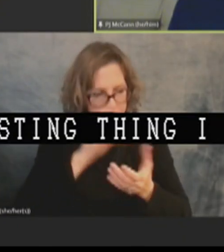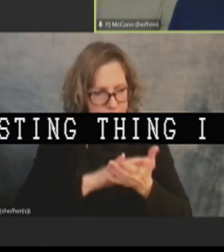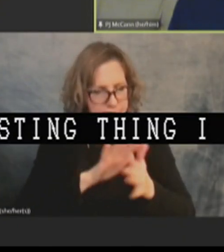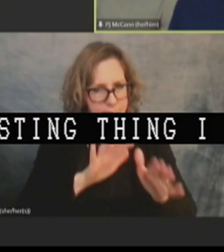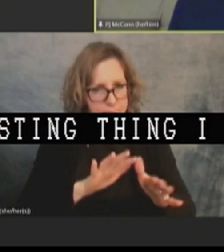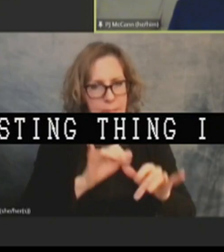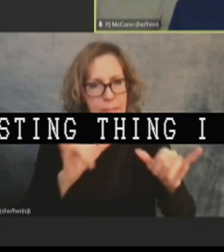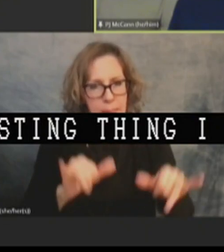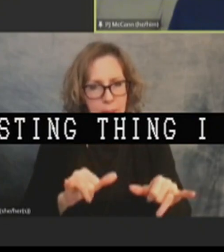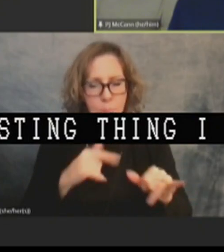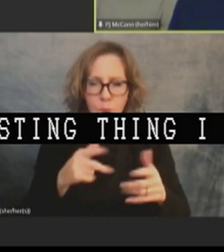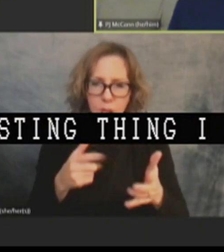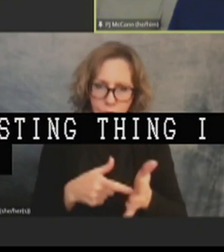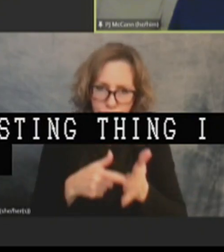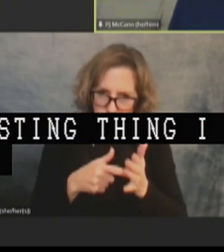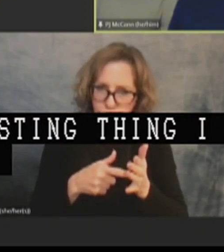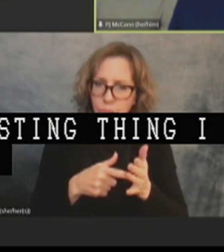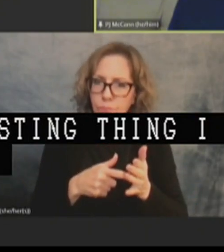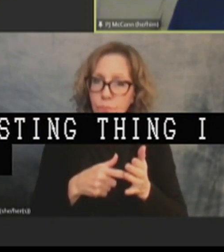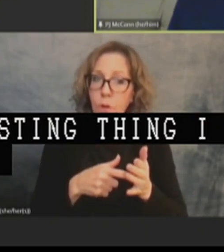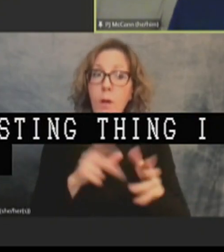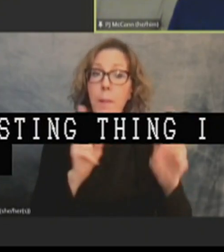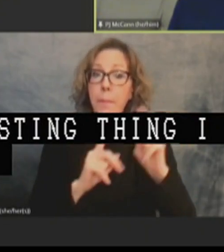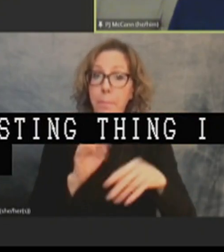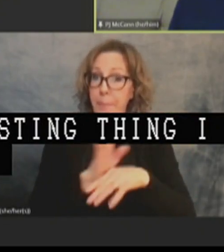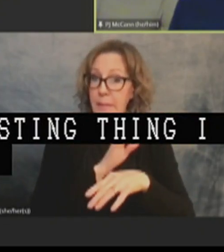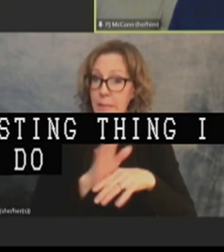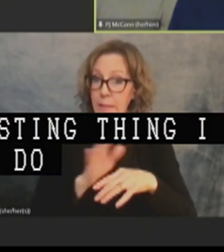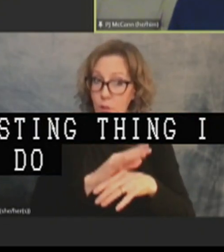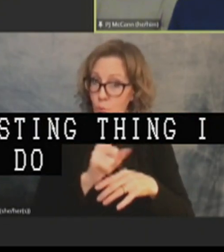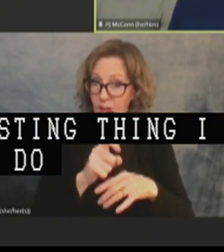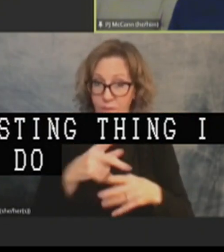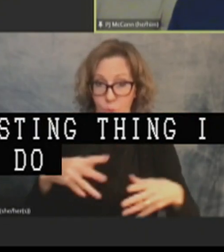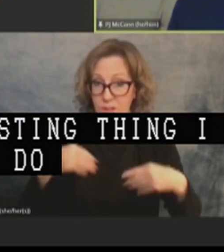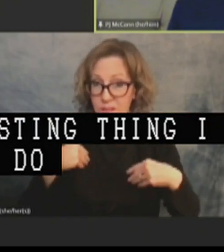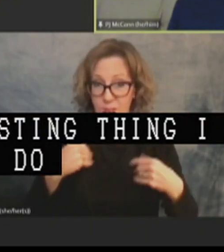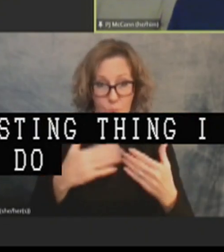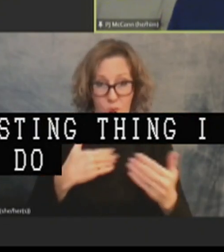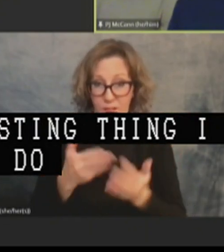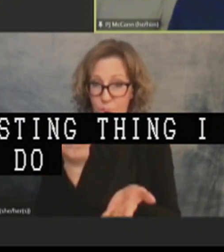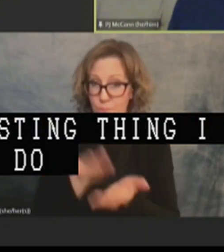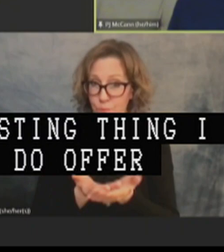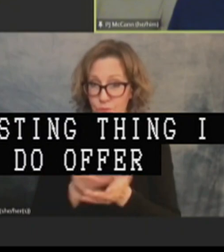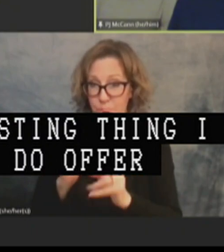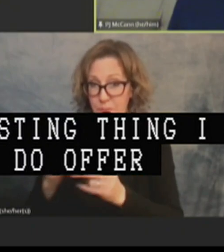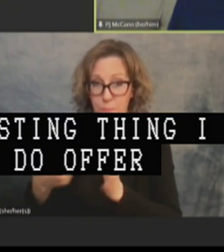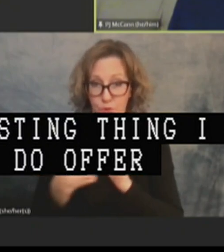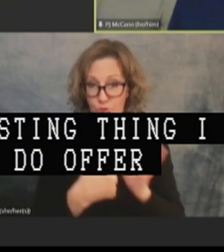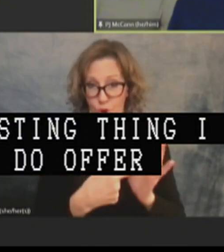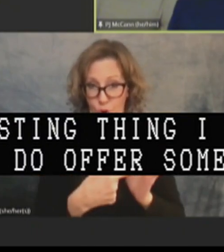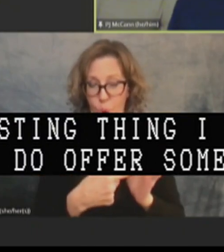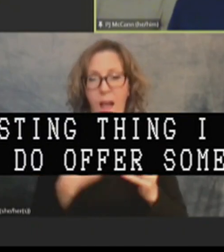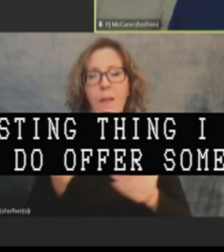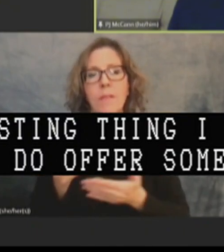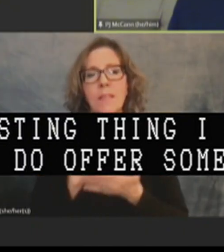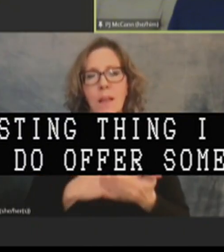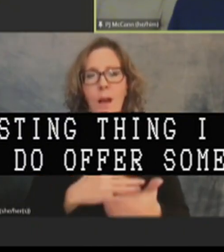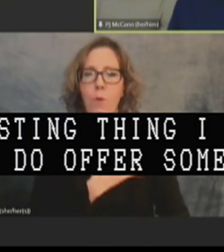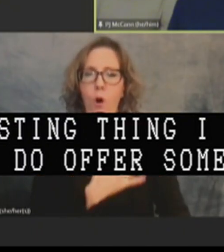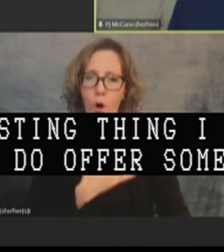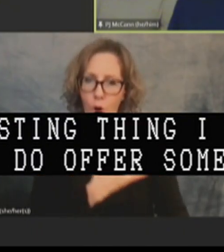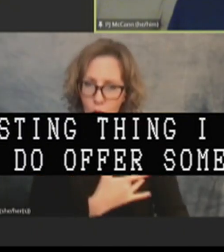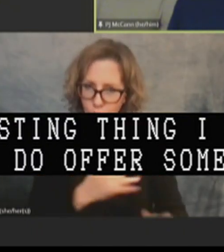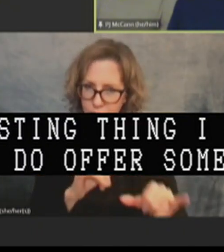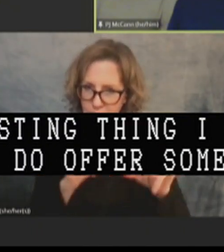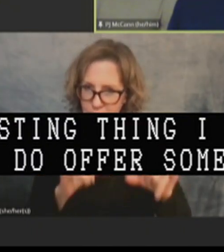take whatever proof a person gives. So there is some honor system built into it, but we do think that that strikes the right